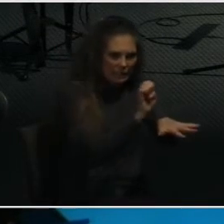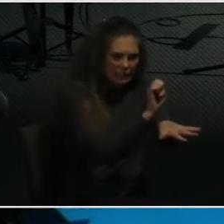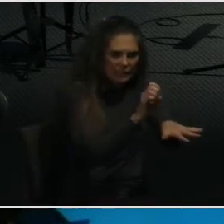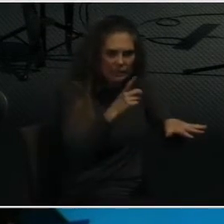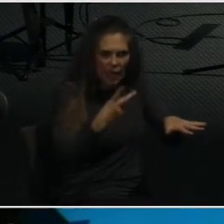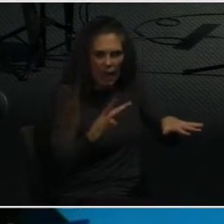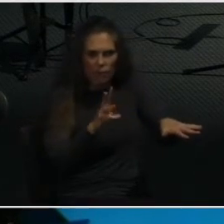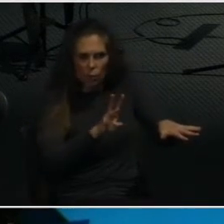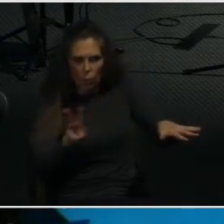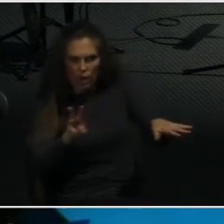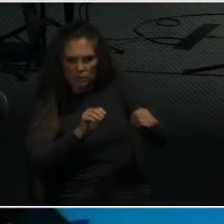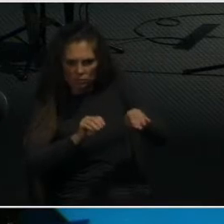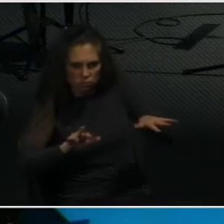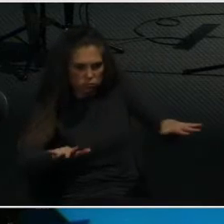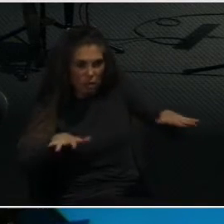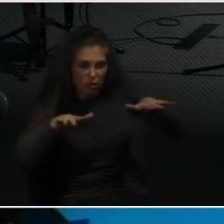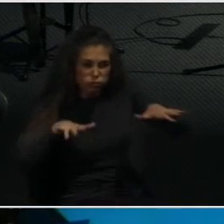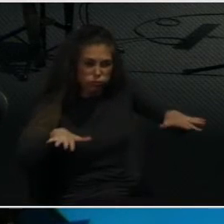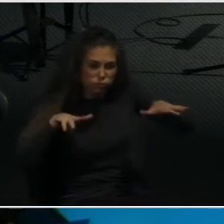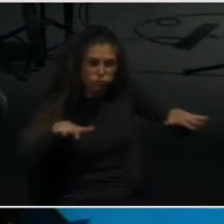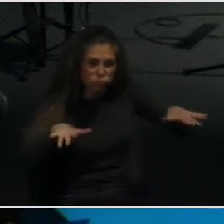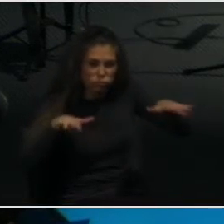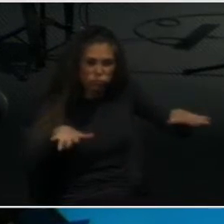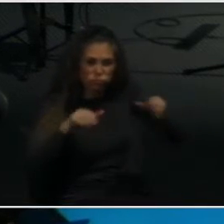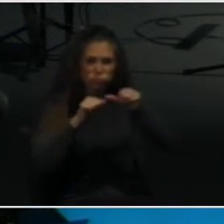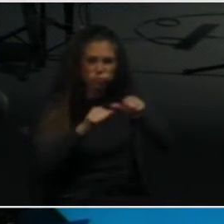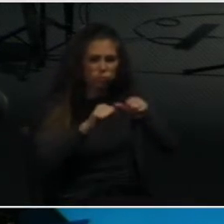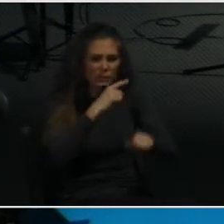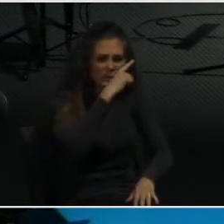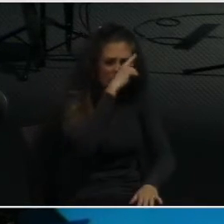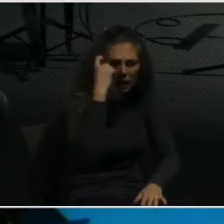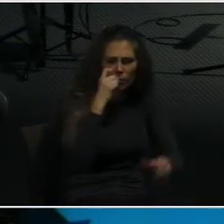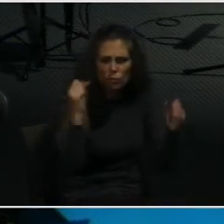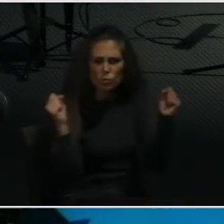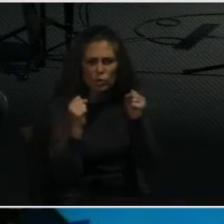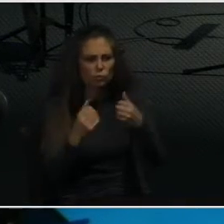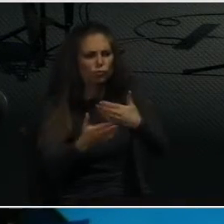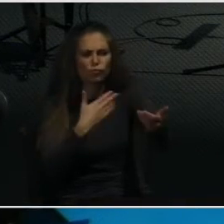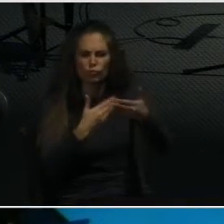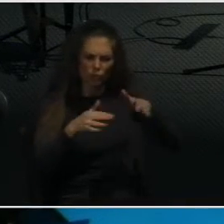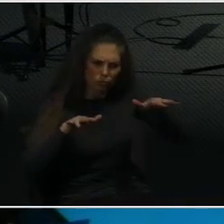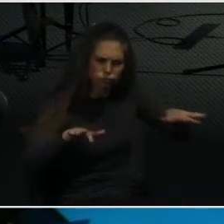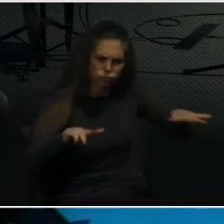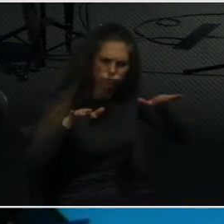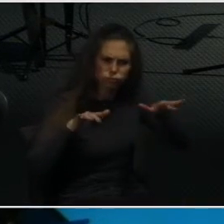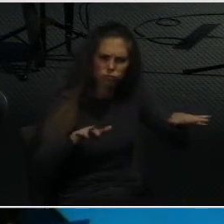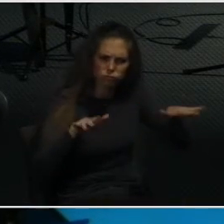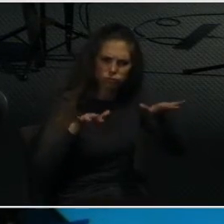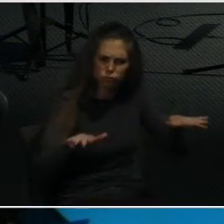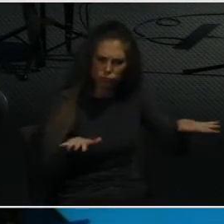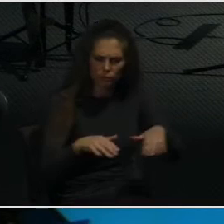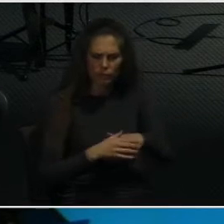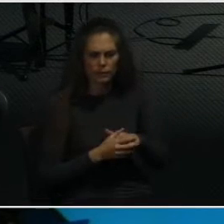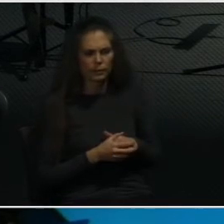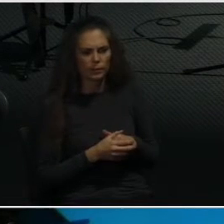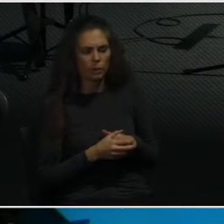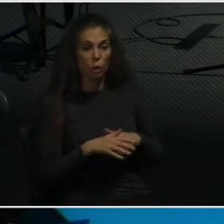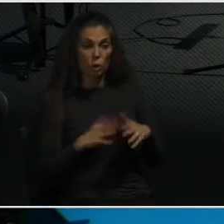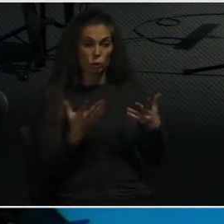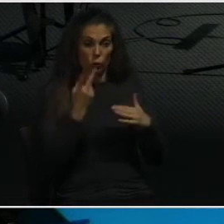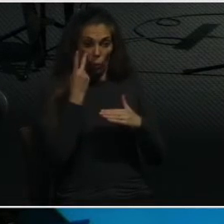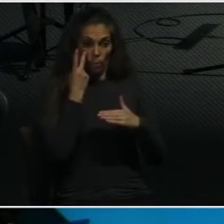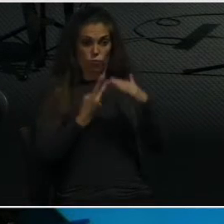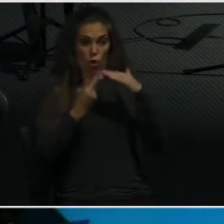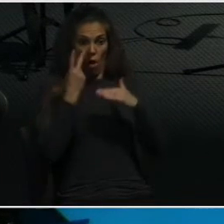in summer as in winter. So this is an ever-flowing stream. So the prophets throughout the Old Testament pick up